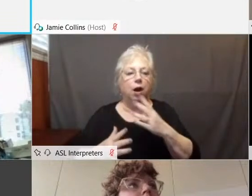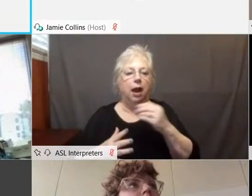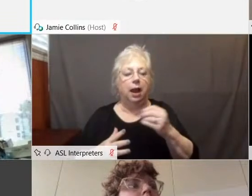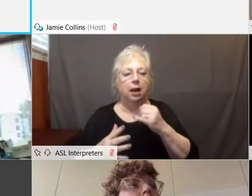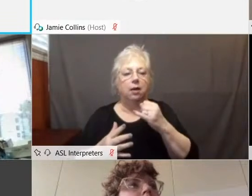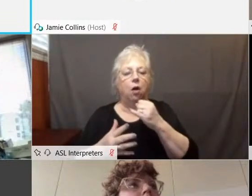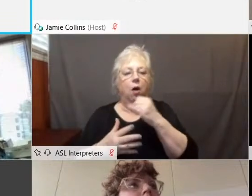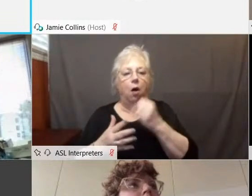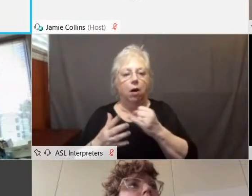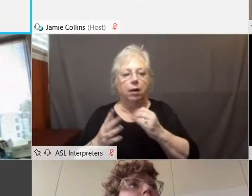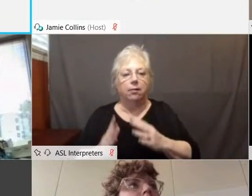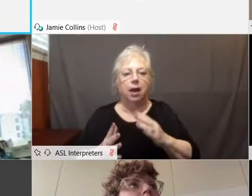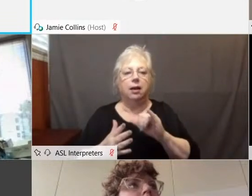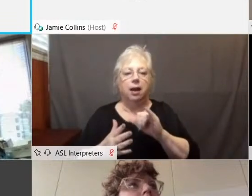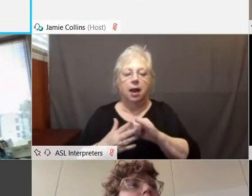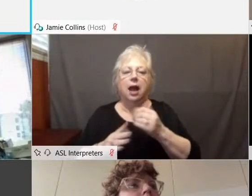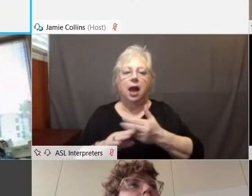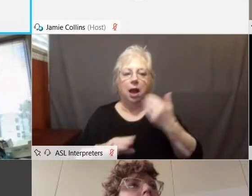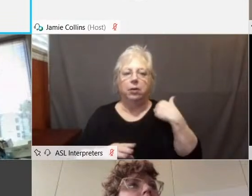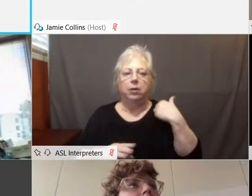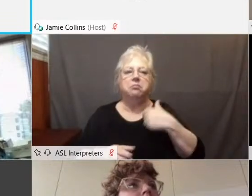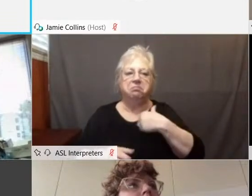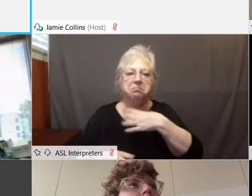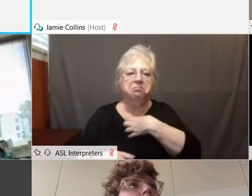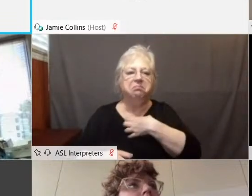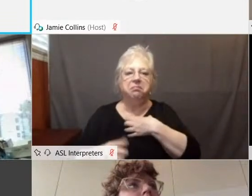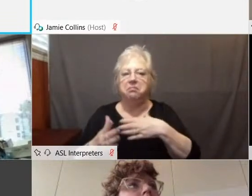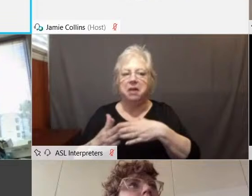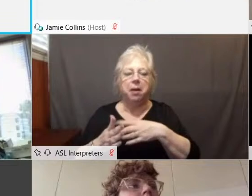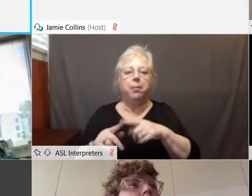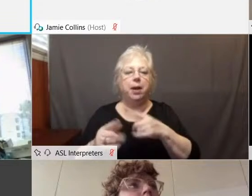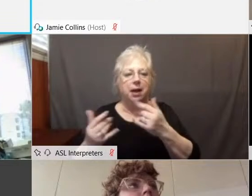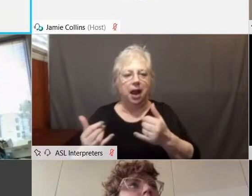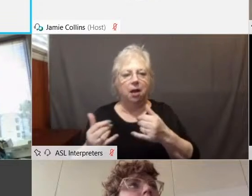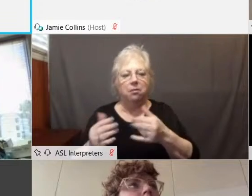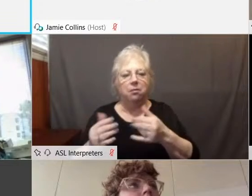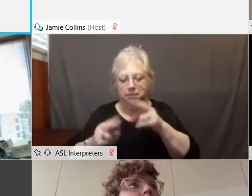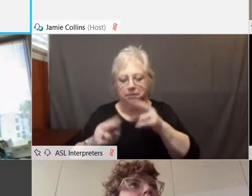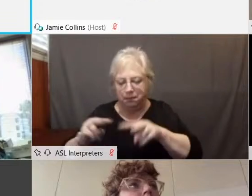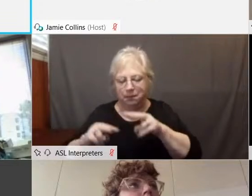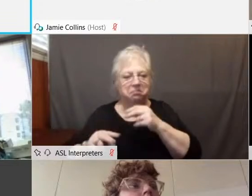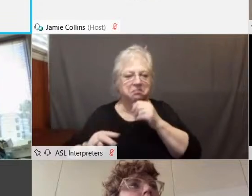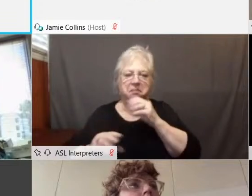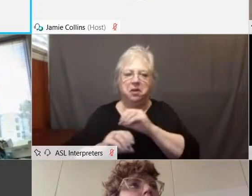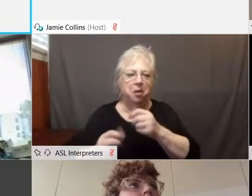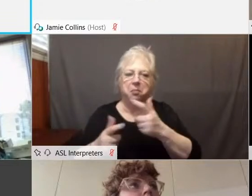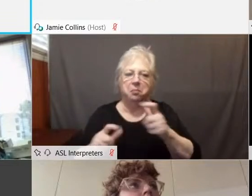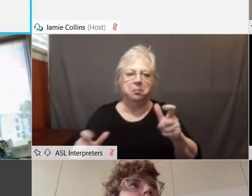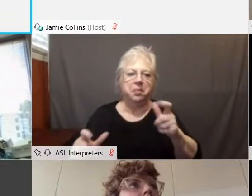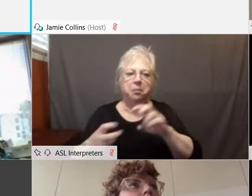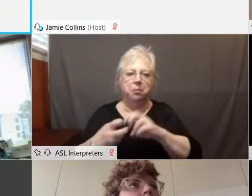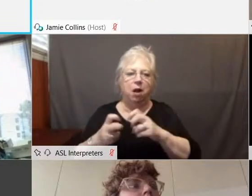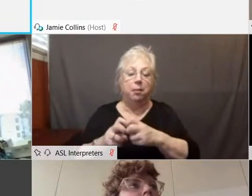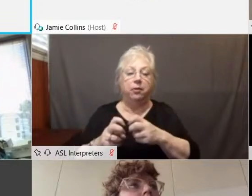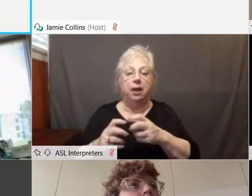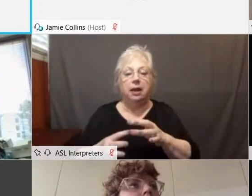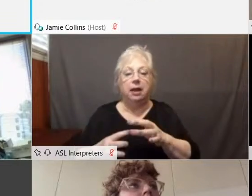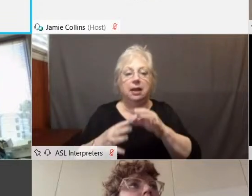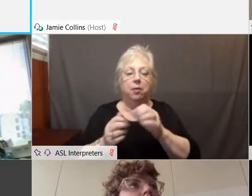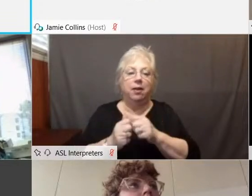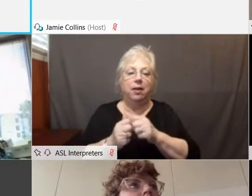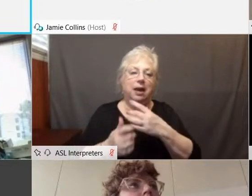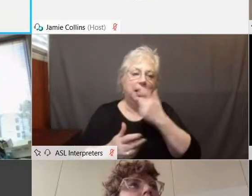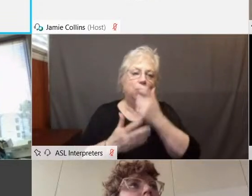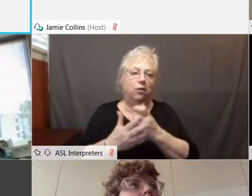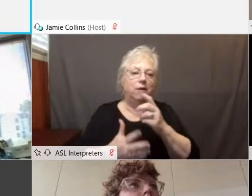when I walked in, and I've since been able to review this and don't have any real major issues with it, other than probably in the interest of goodwill. I don't know